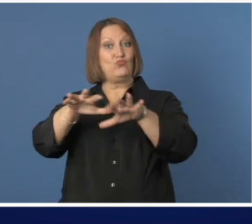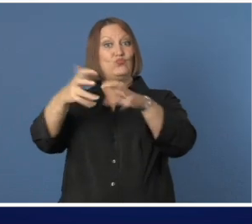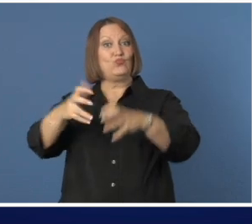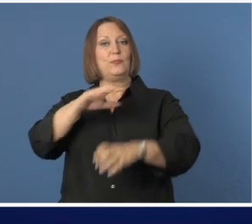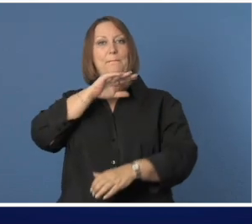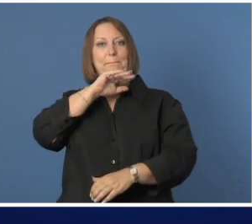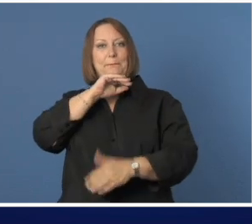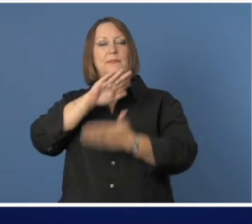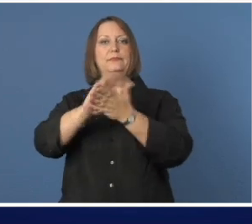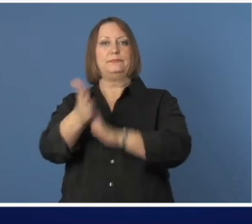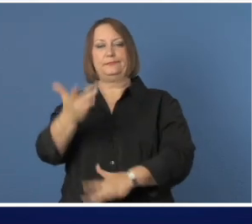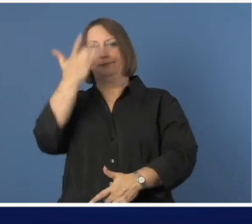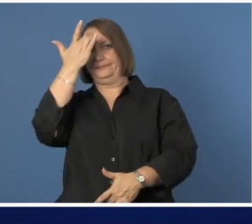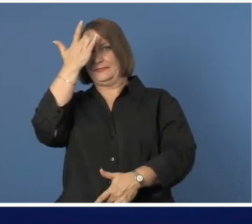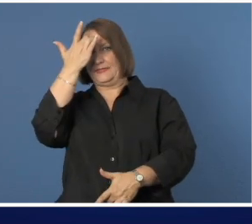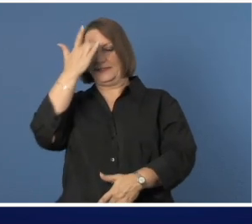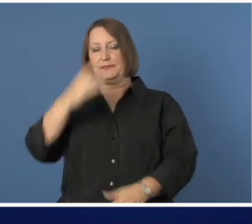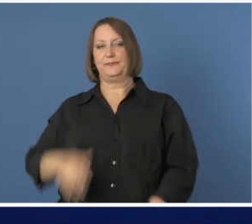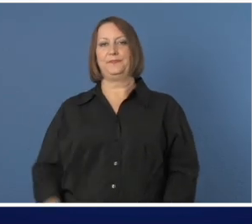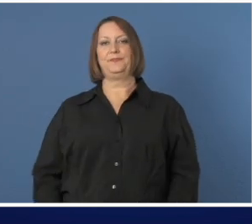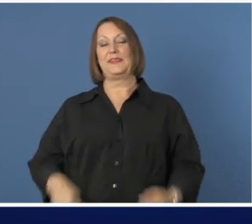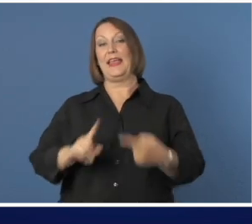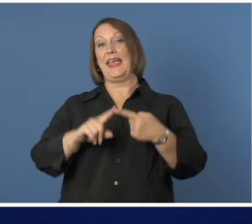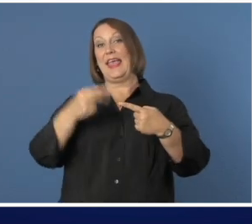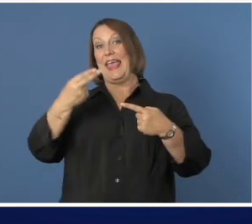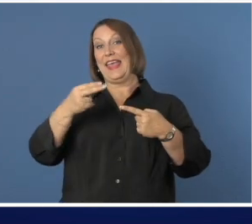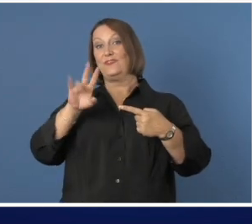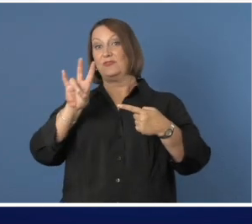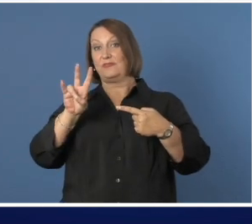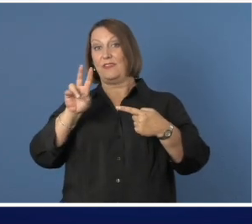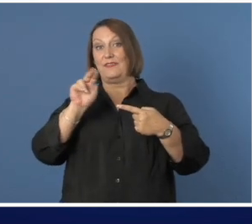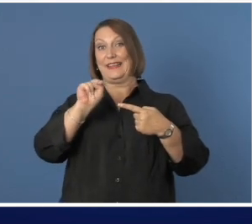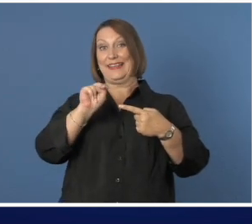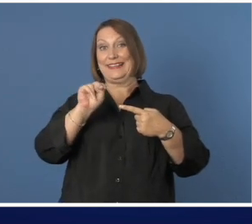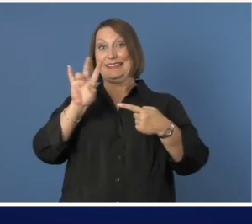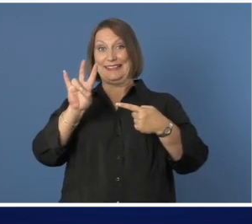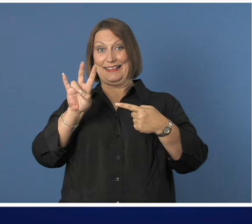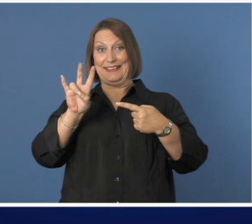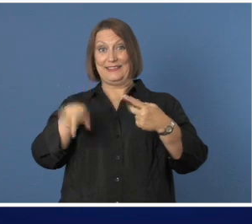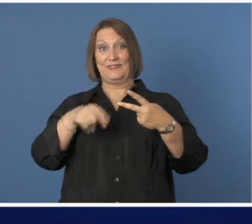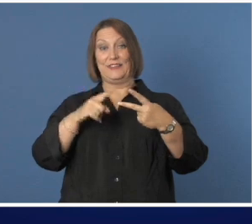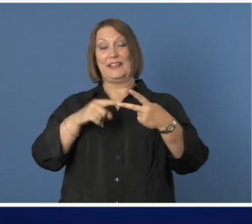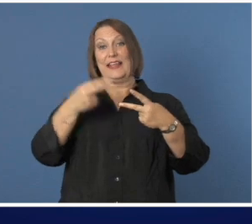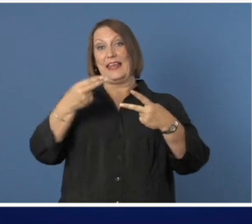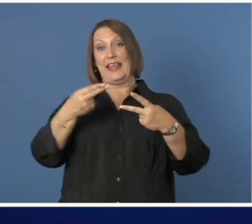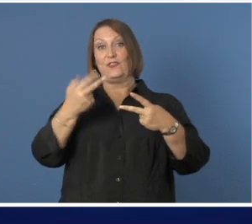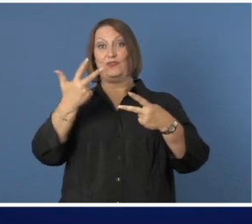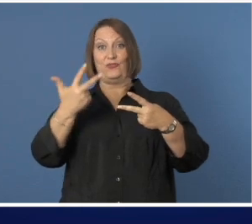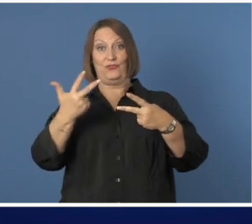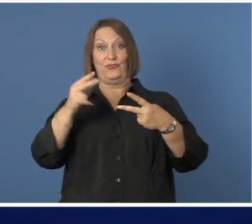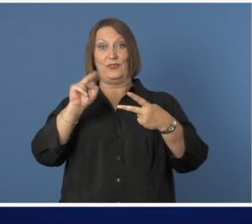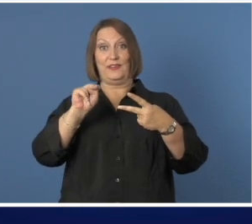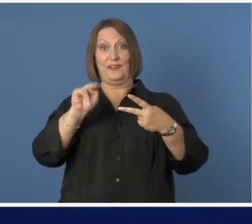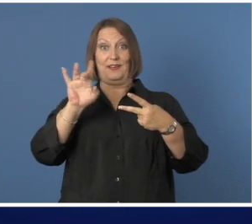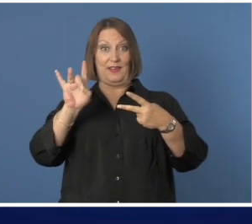caused outbreaks in pigs and H7N7 and